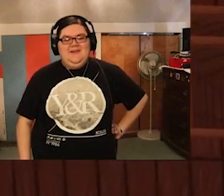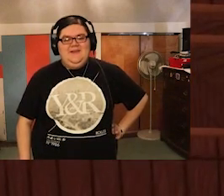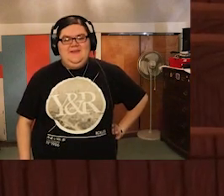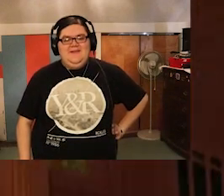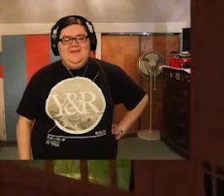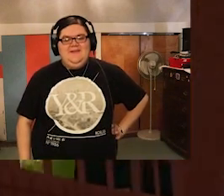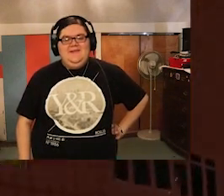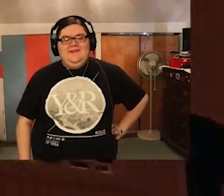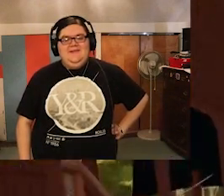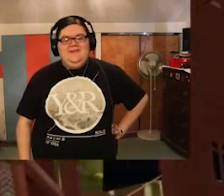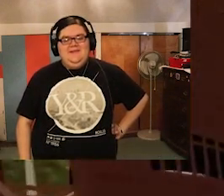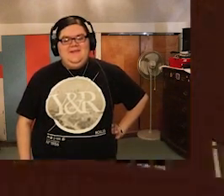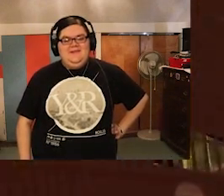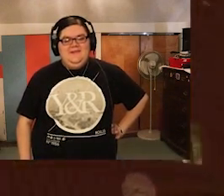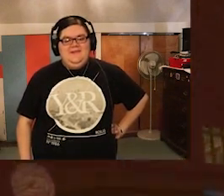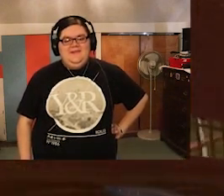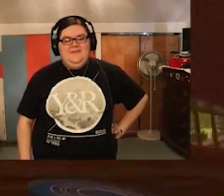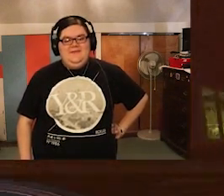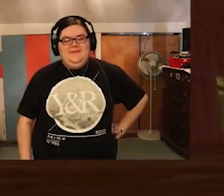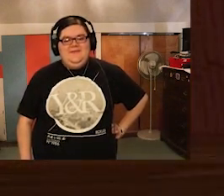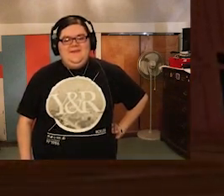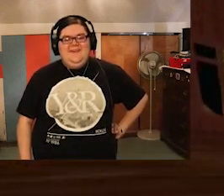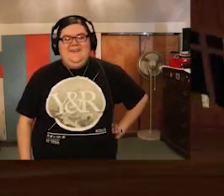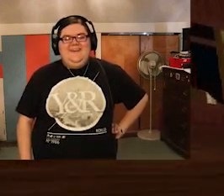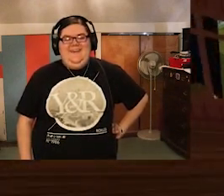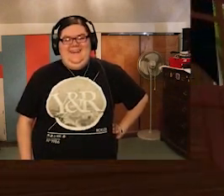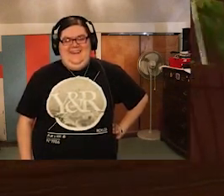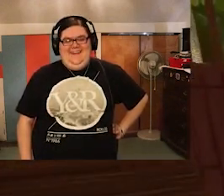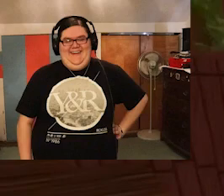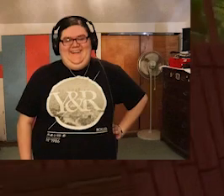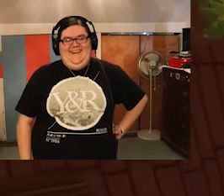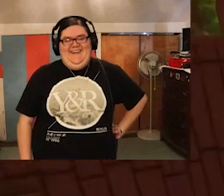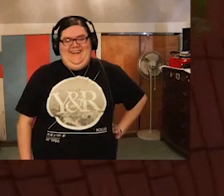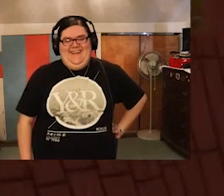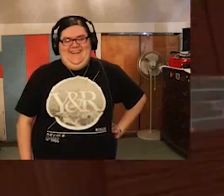Ethan's still at the beginning. He was on his phone